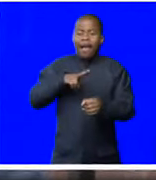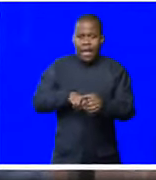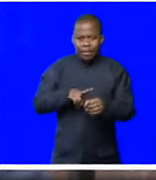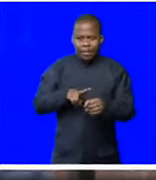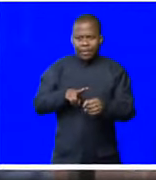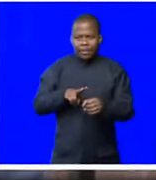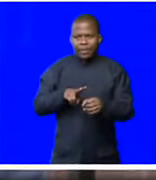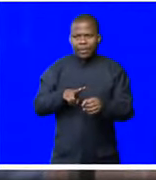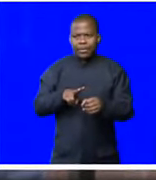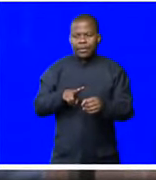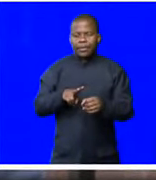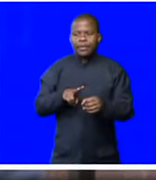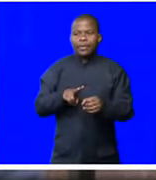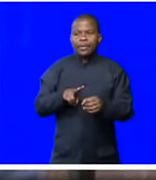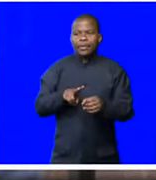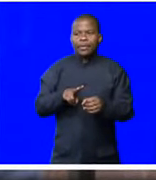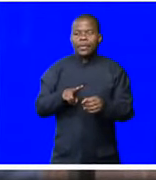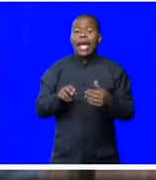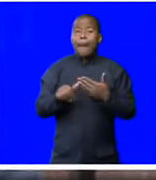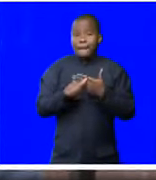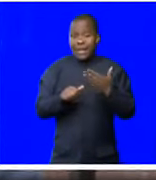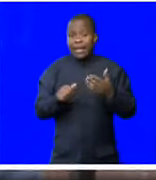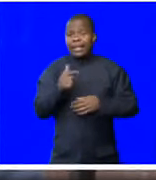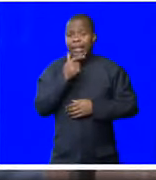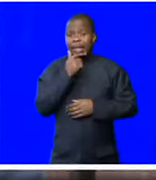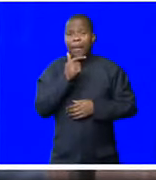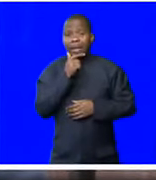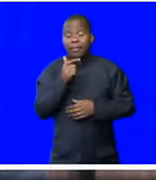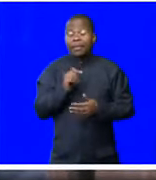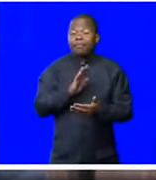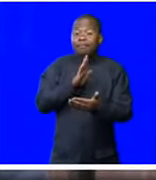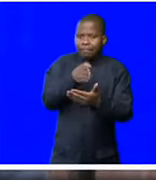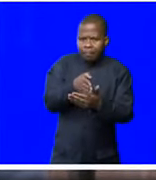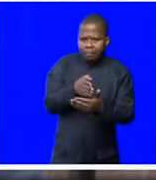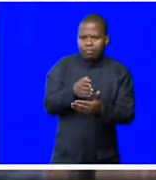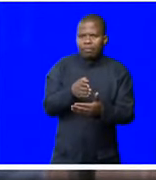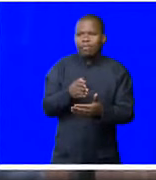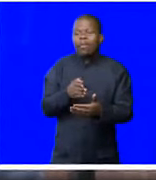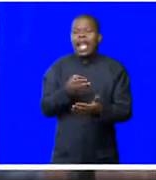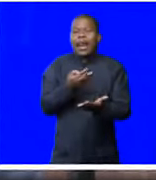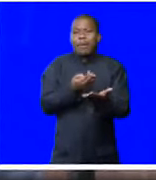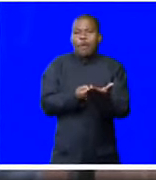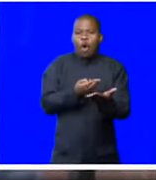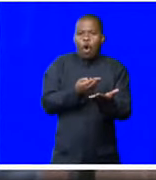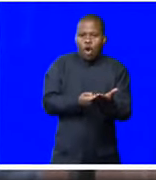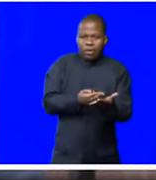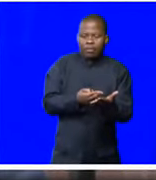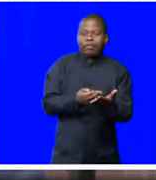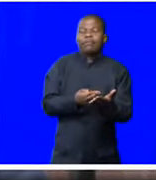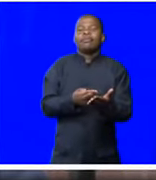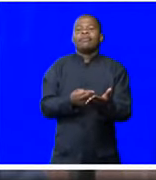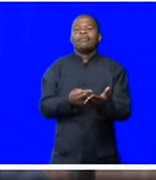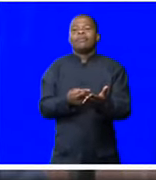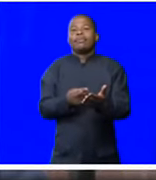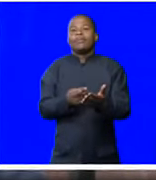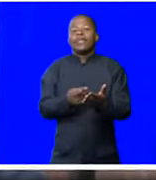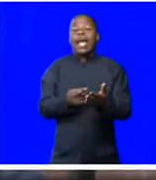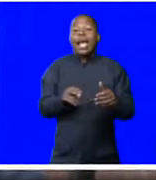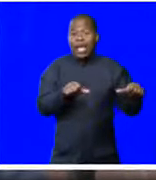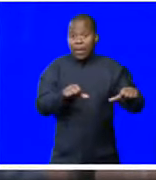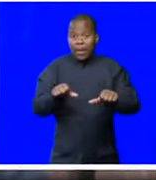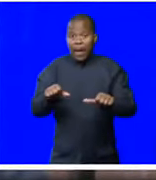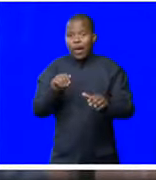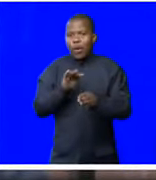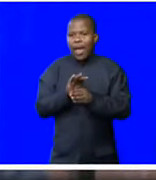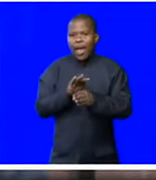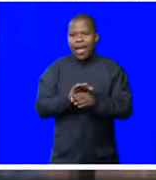siqalile lokuthi kufanele ukuthi makufika bo December sibe siporta lokuthi kukhona ama trial lesesiwendako